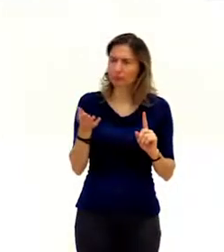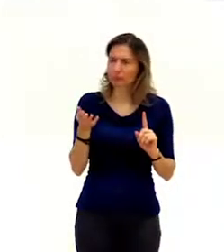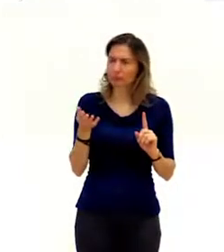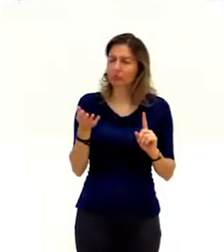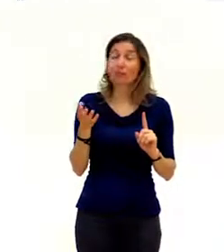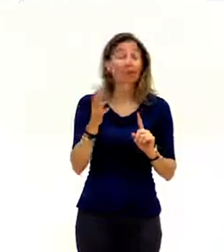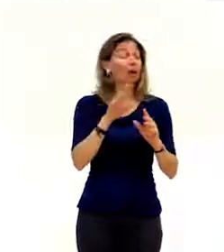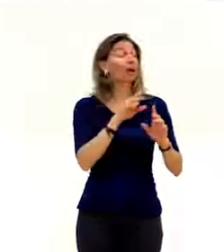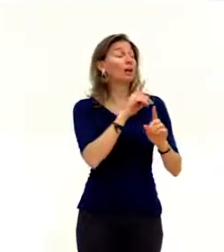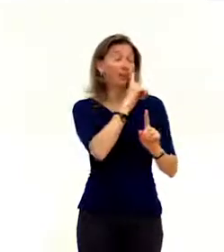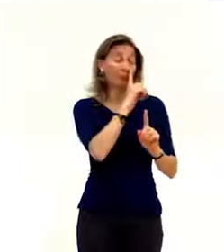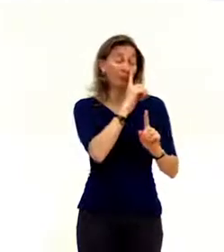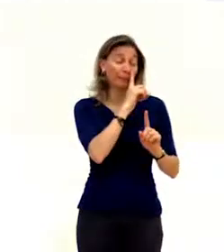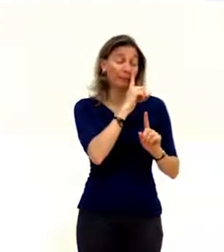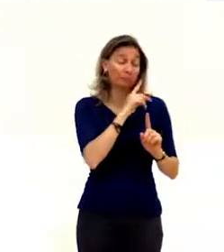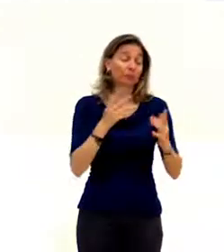everything that relates into